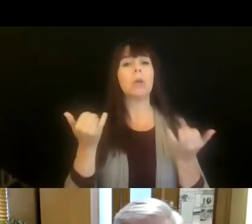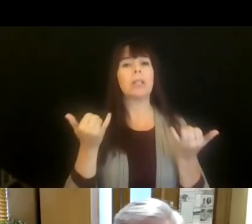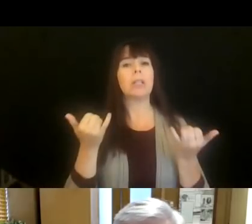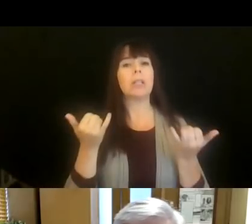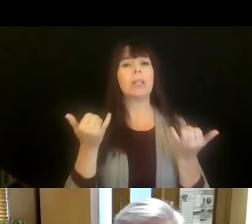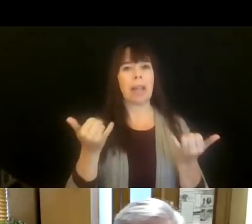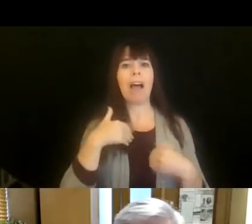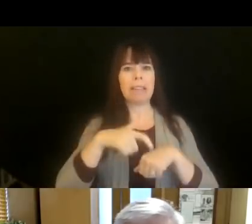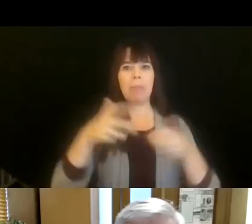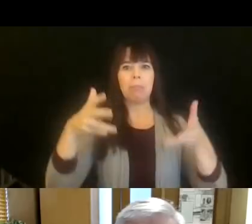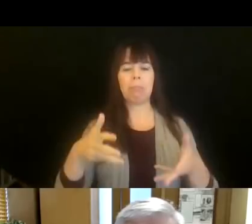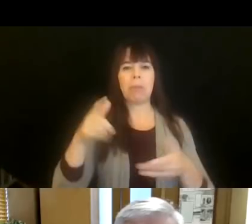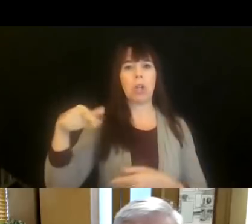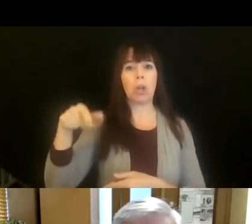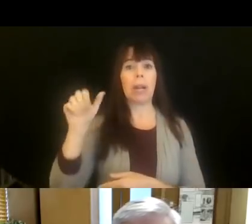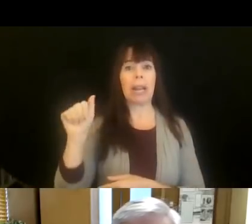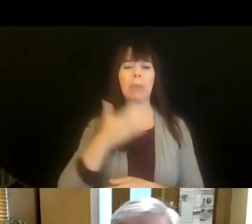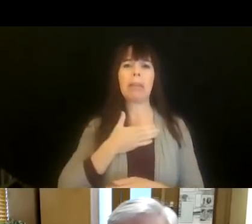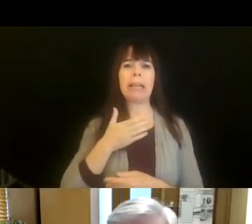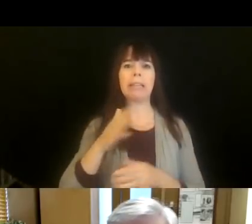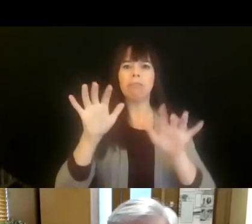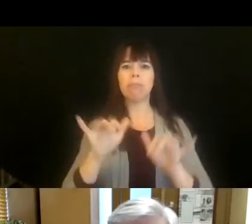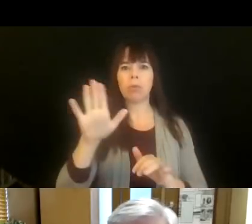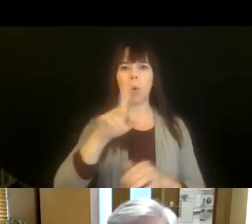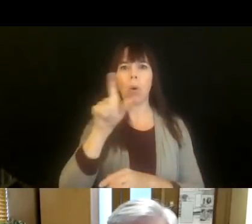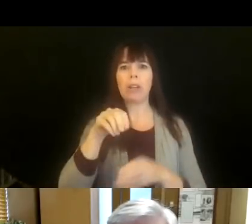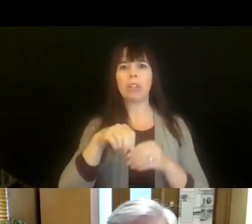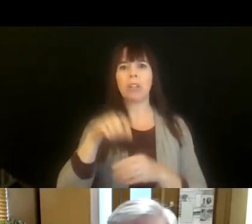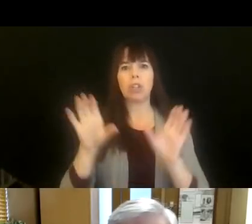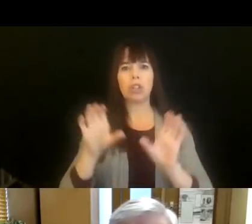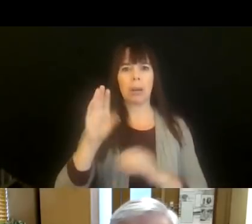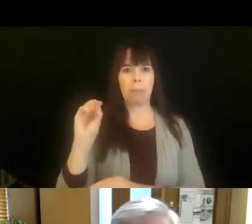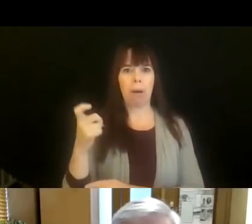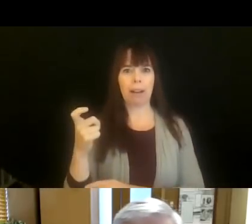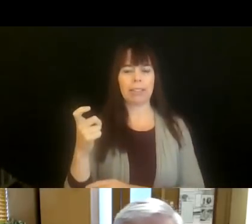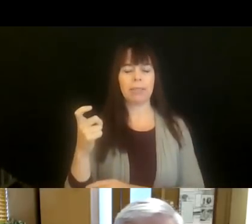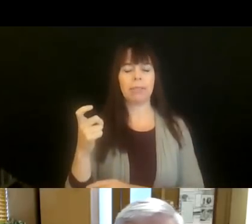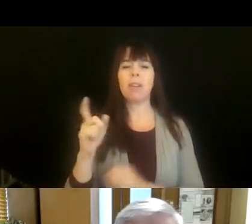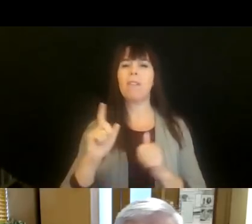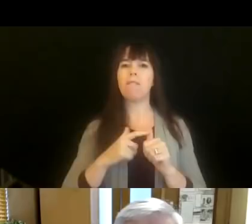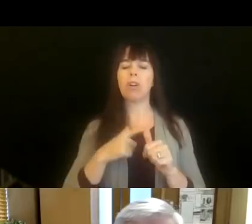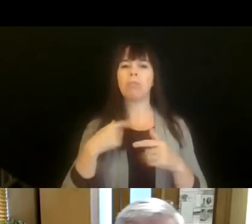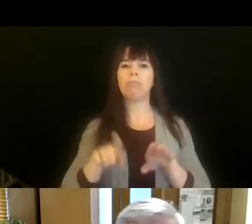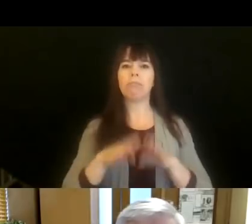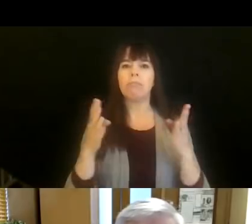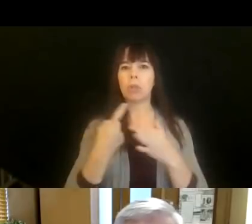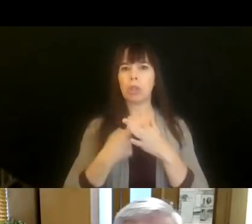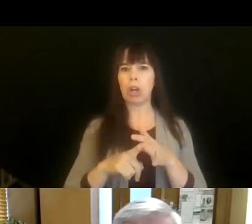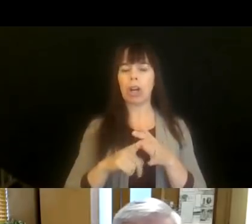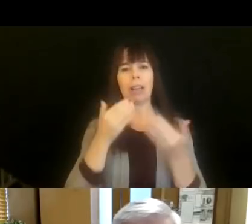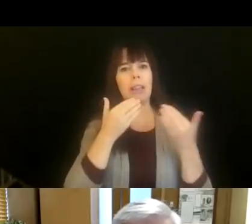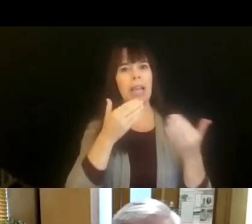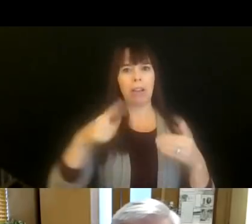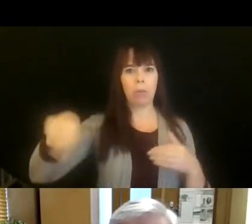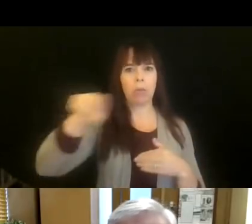for Q&A, so please submit your questions in the chat box. Let me start by thanking each and every one of